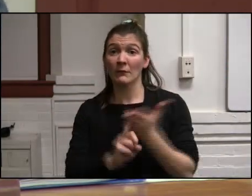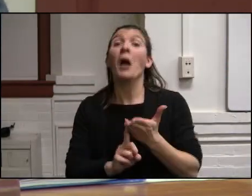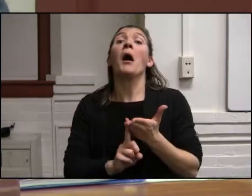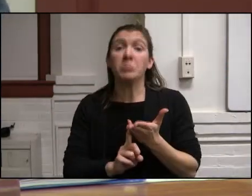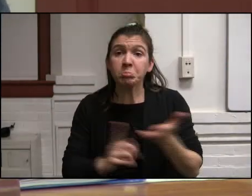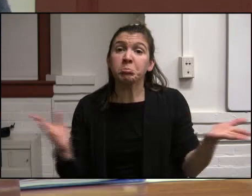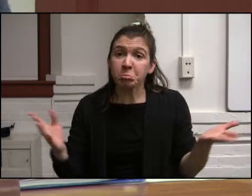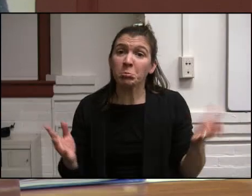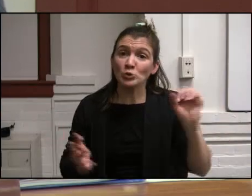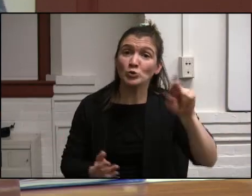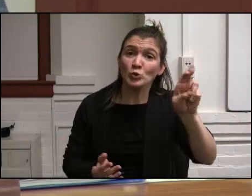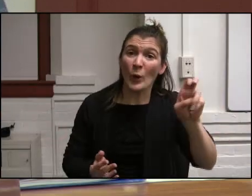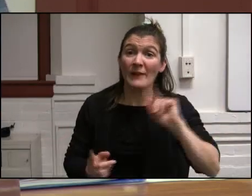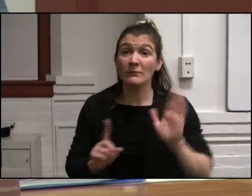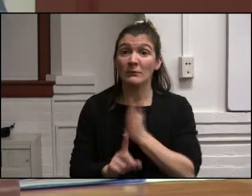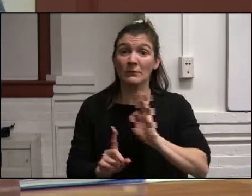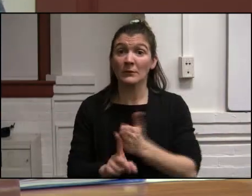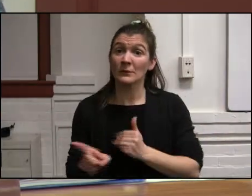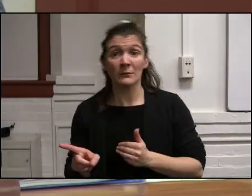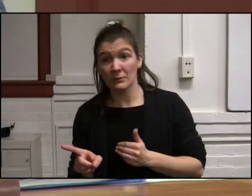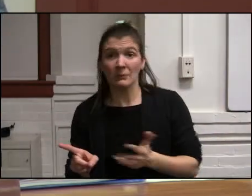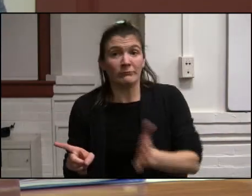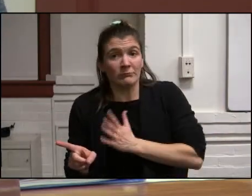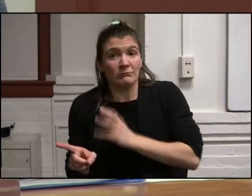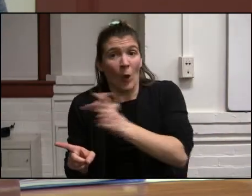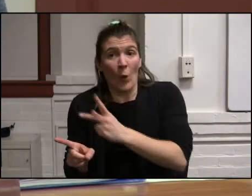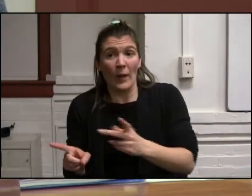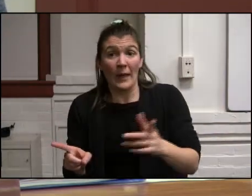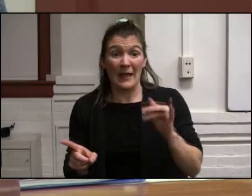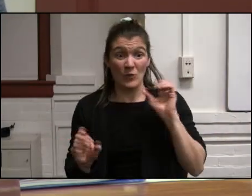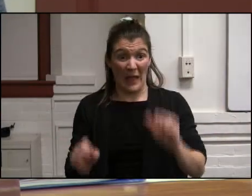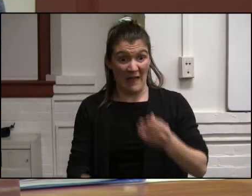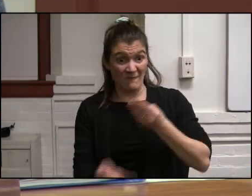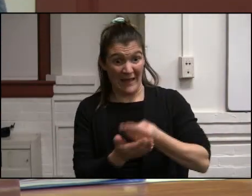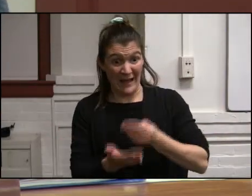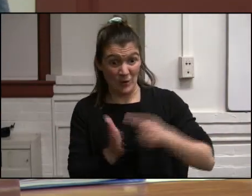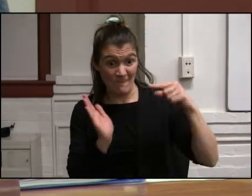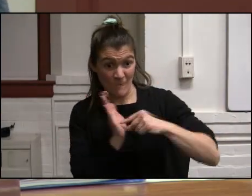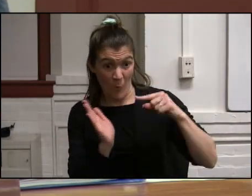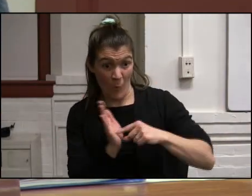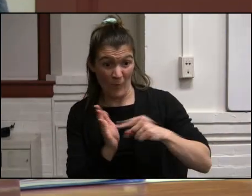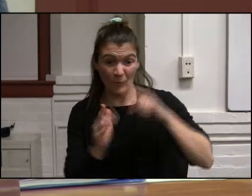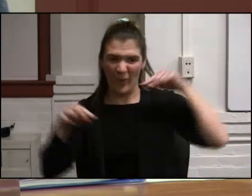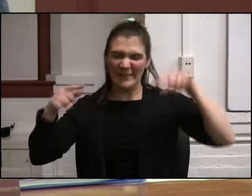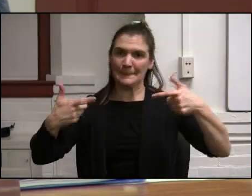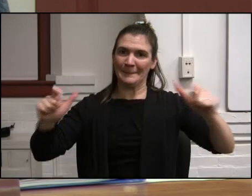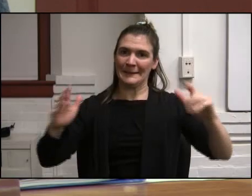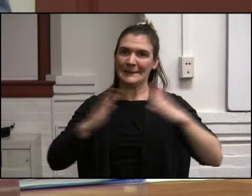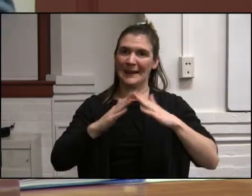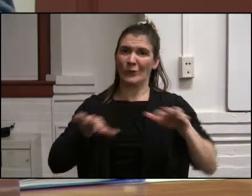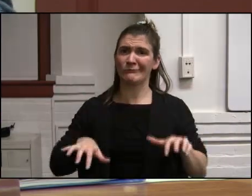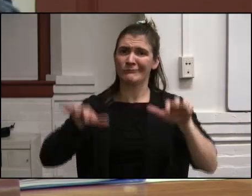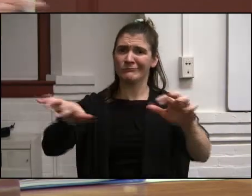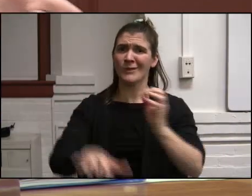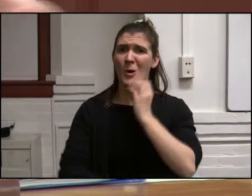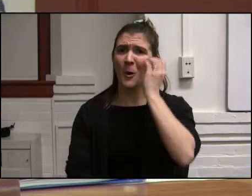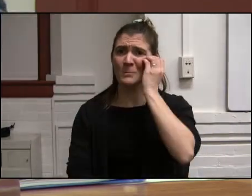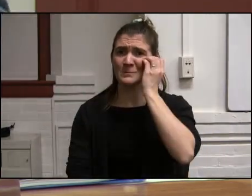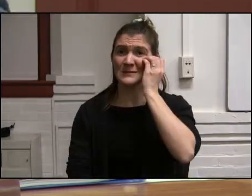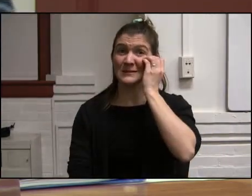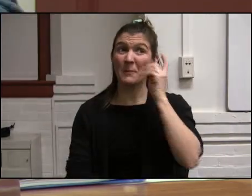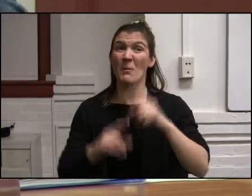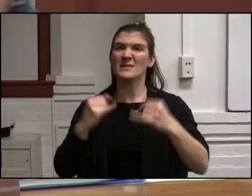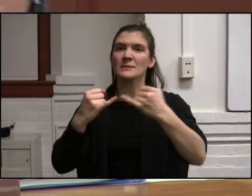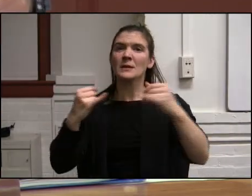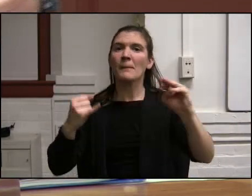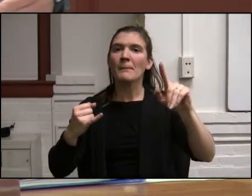me a way that this is financially viable for a town our size with the number of house sites and with the number of miles,